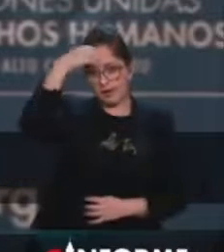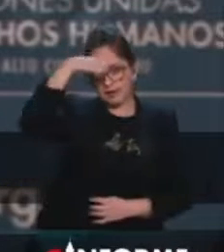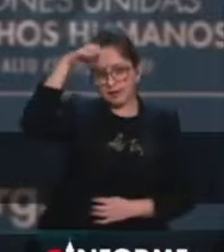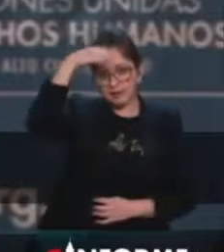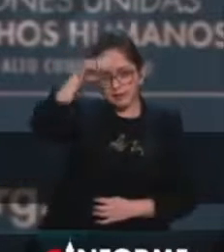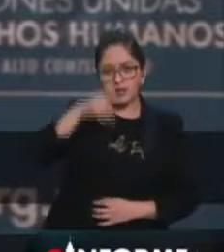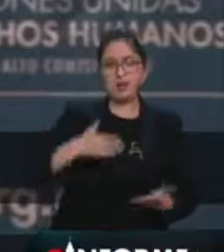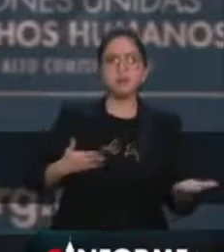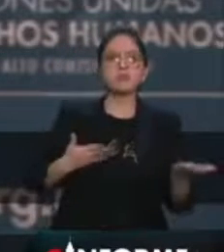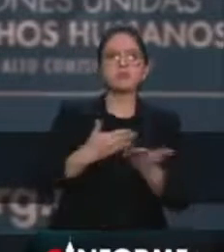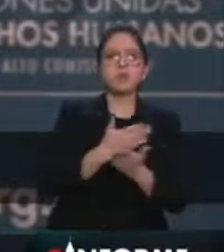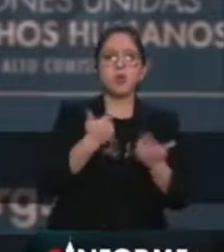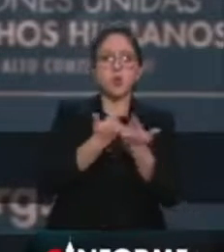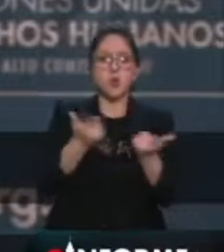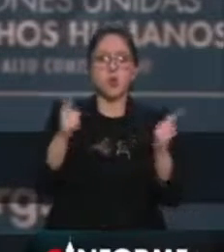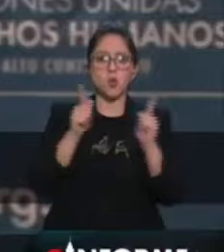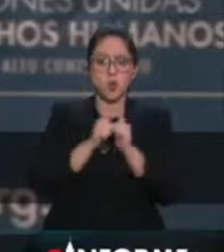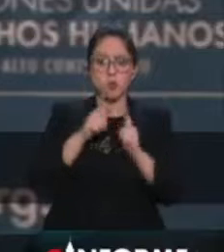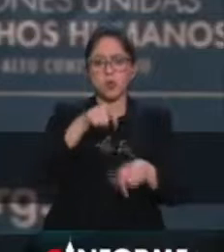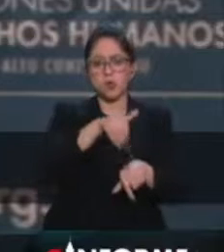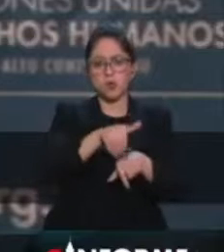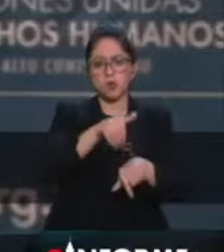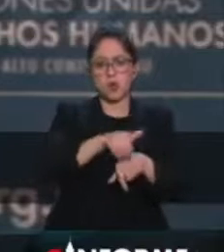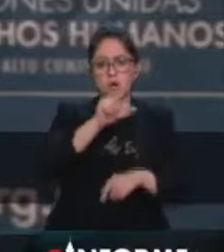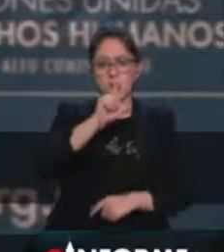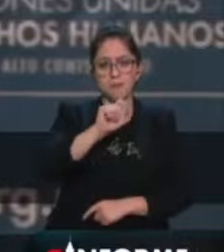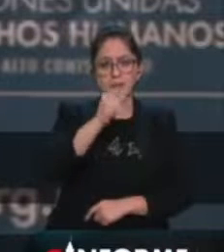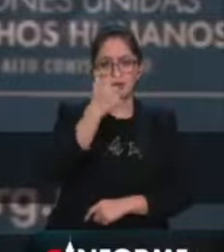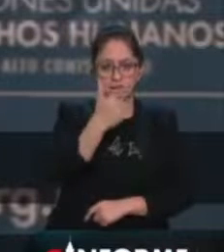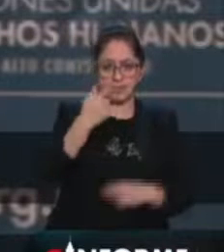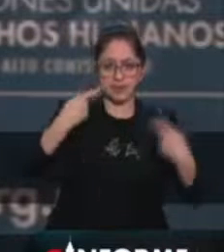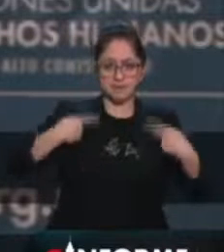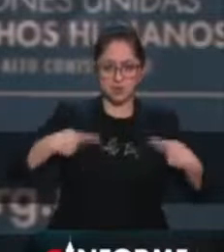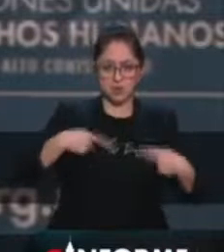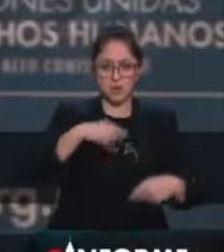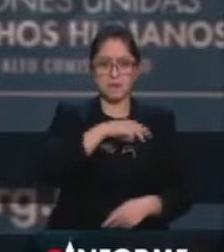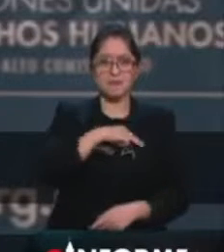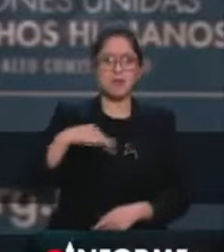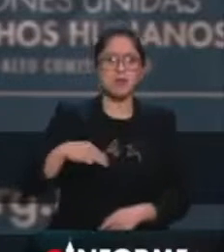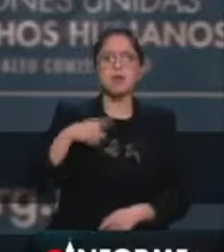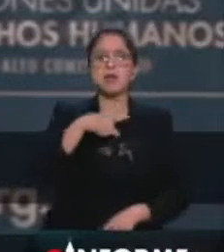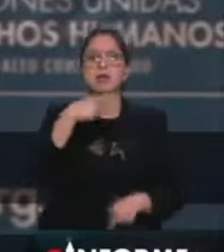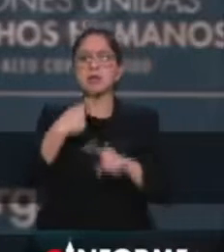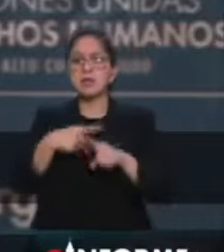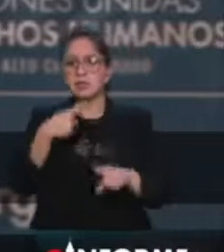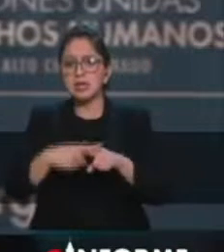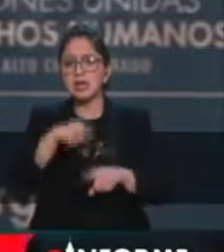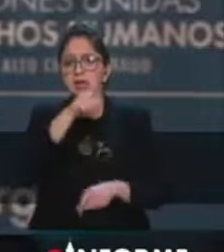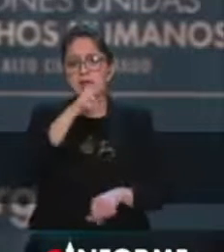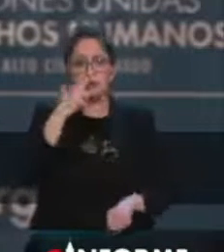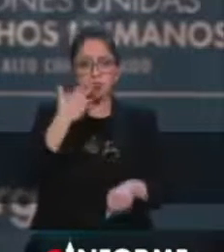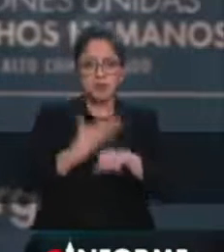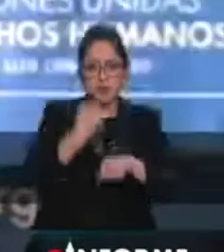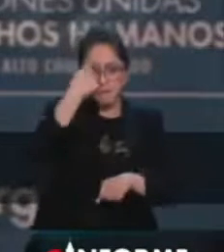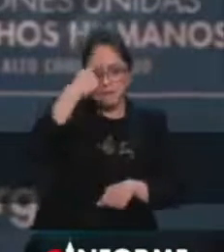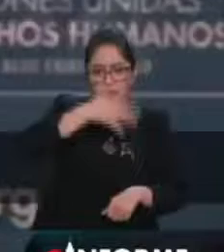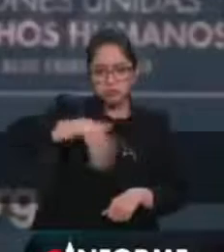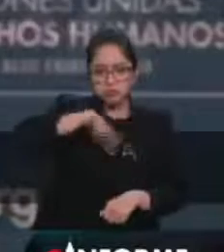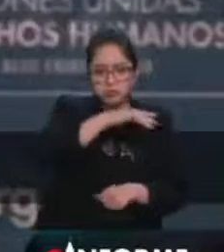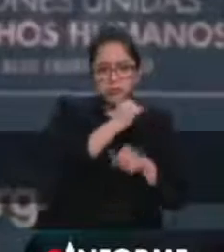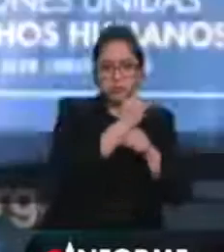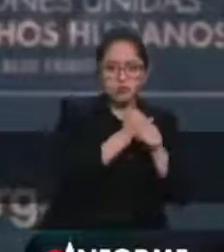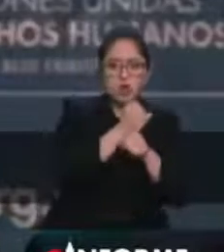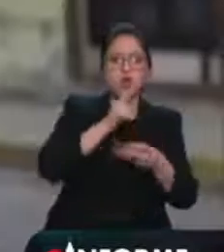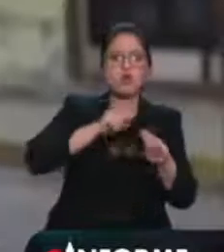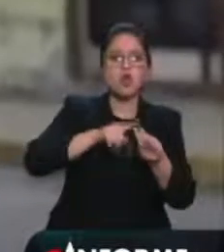to interview members of the 27th Battalion, Infantry Battalion, who were allegedly present on the scene when some of the attacks